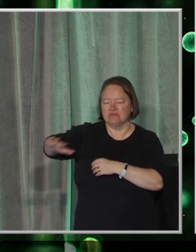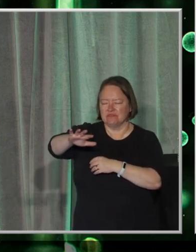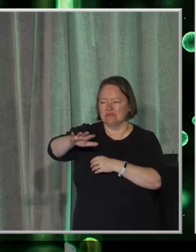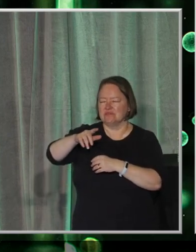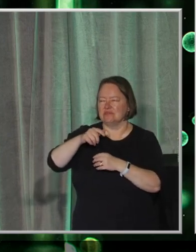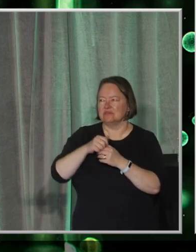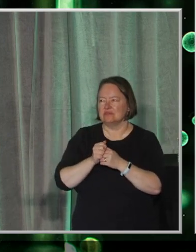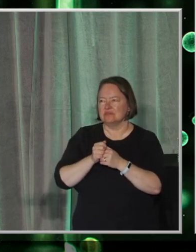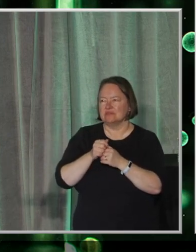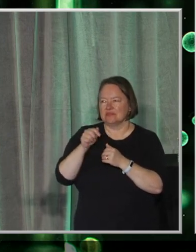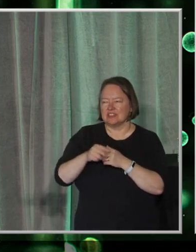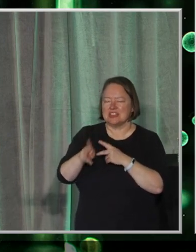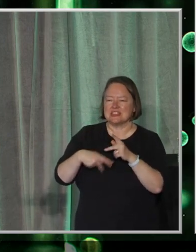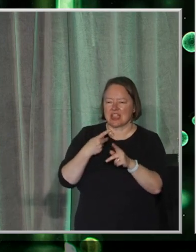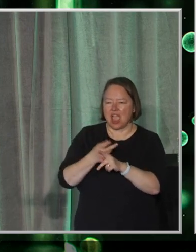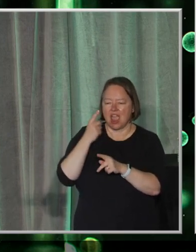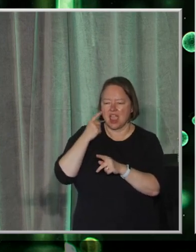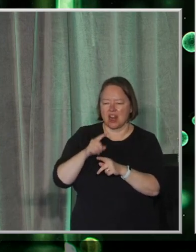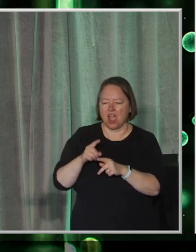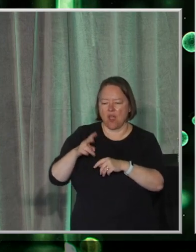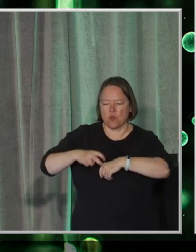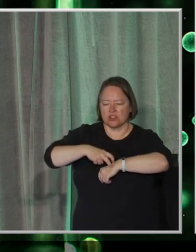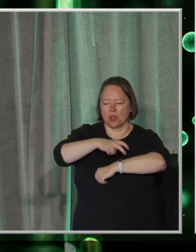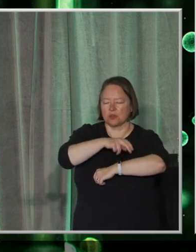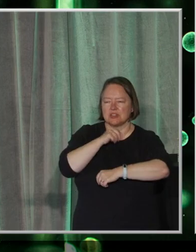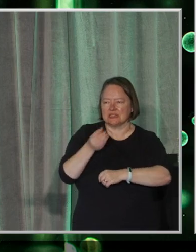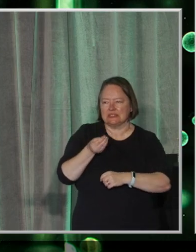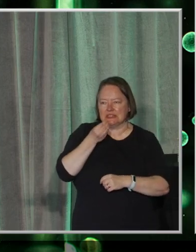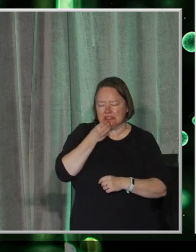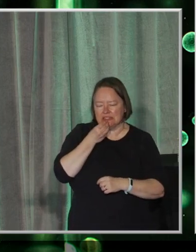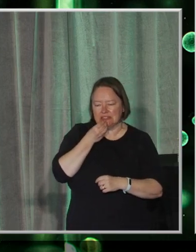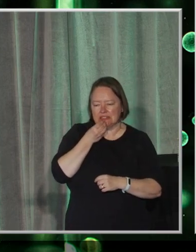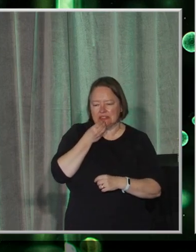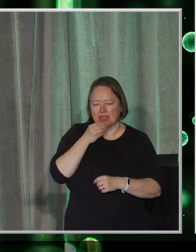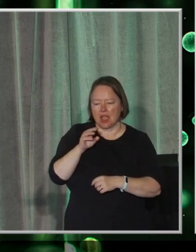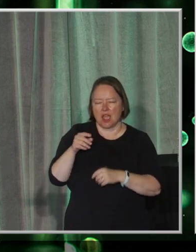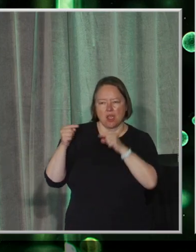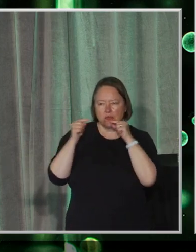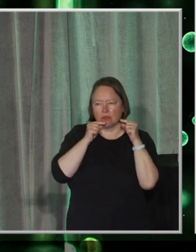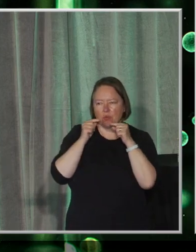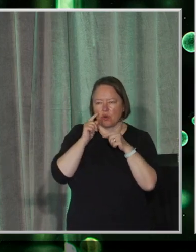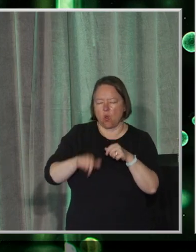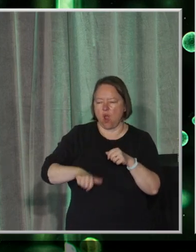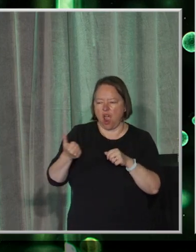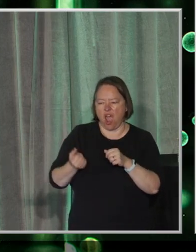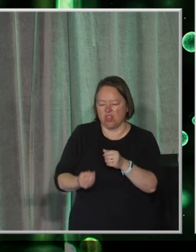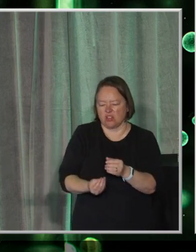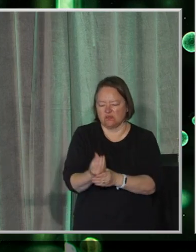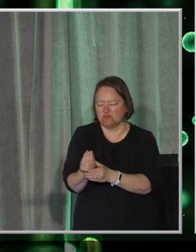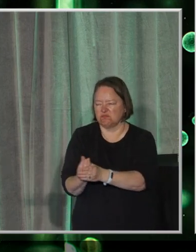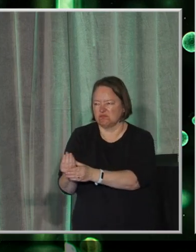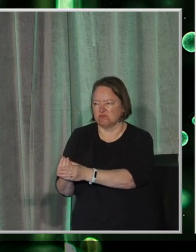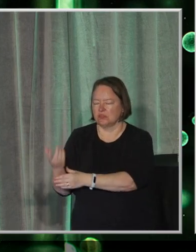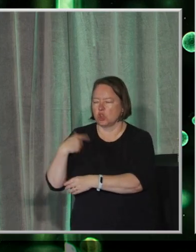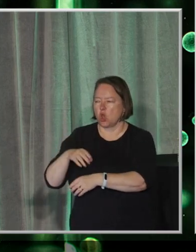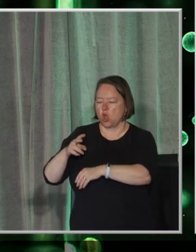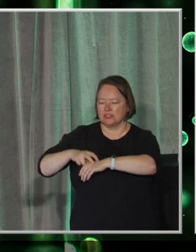been this type of grasshopper does not eat maize or crops that people eat. So